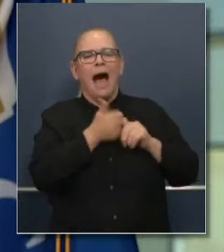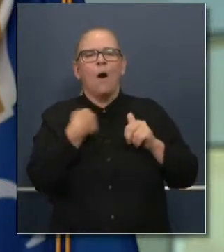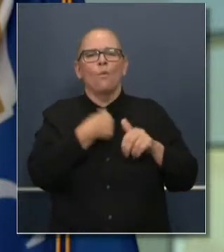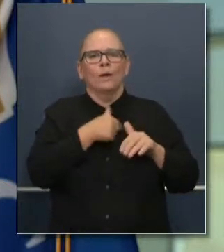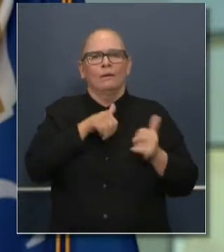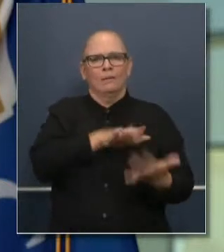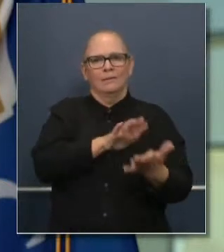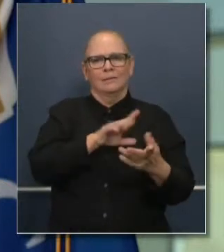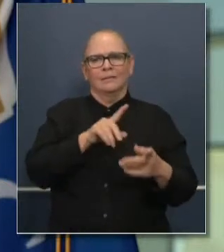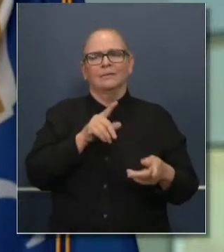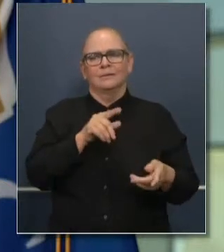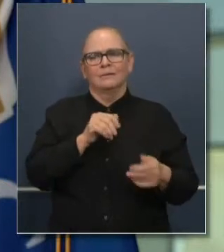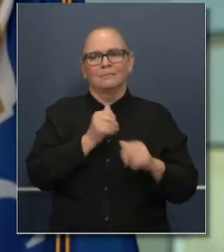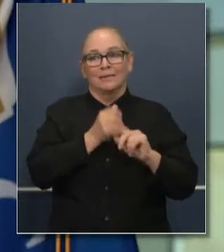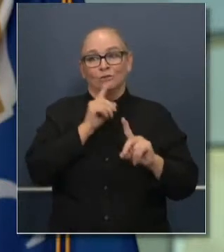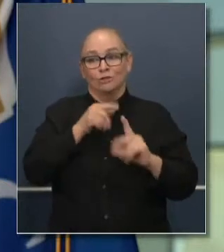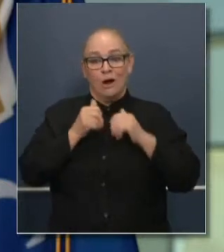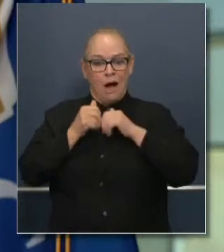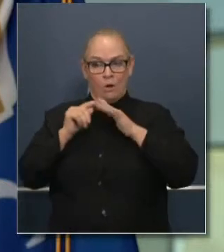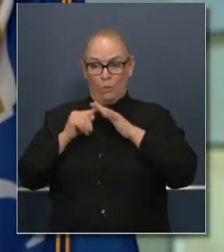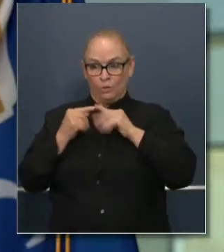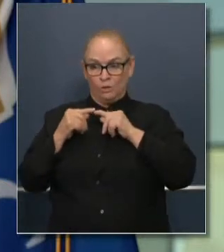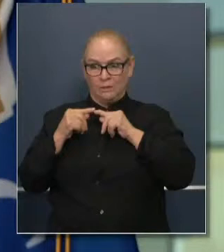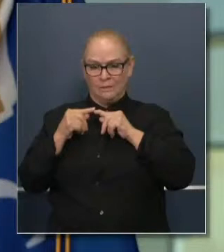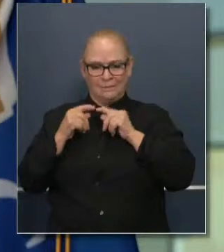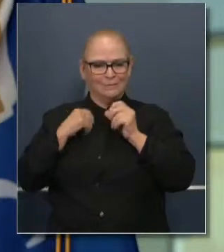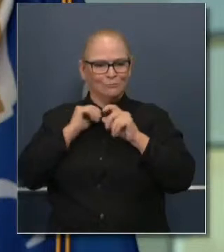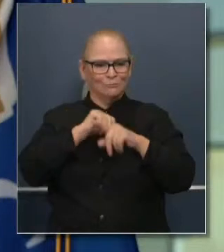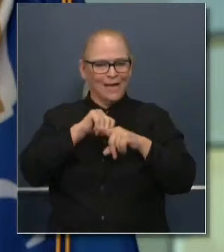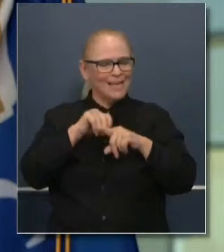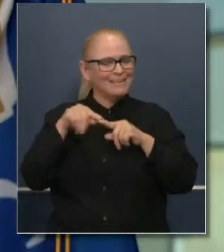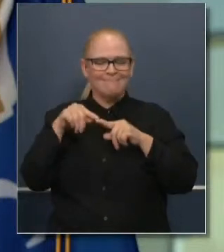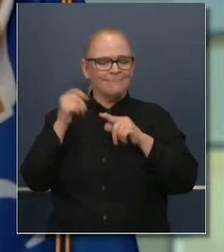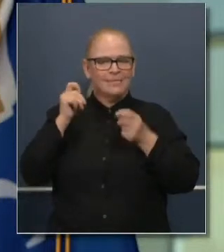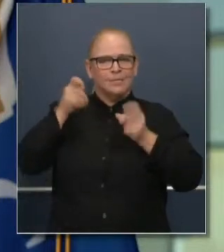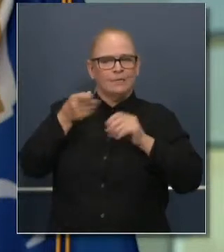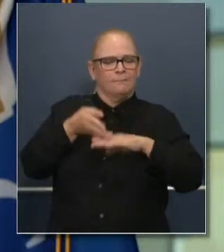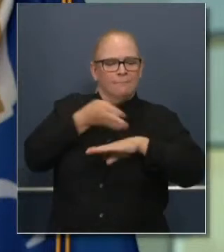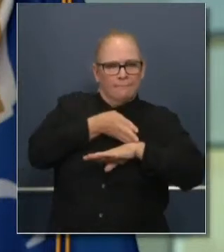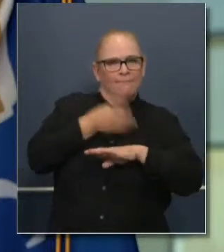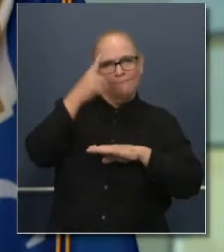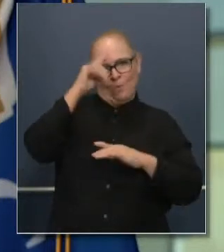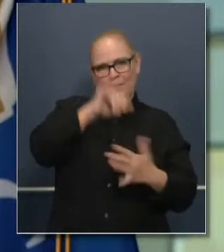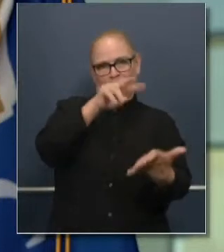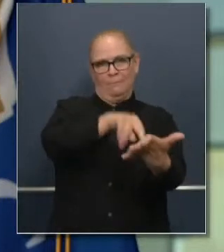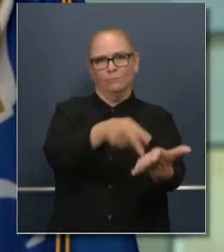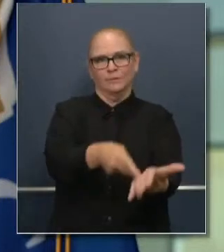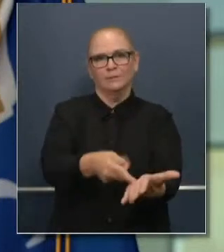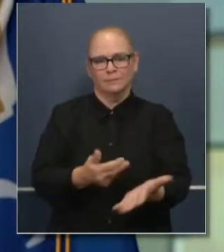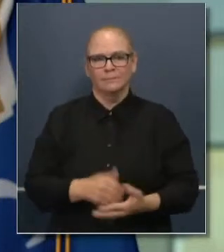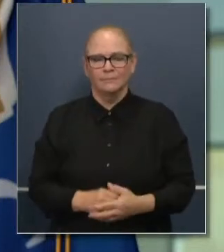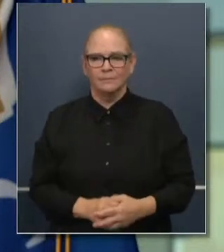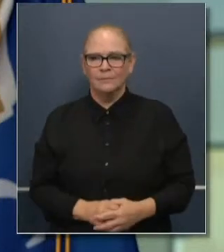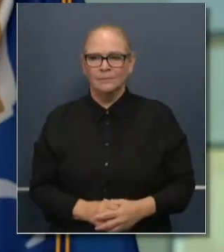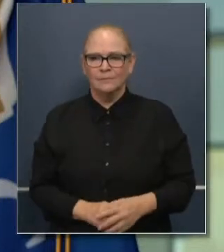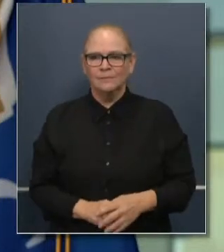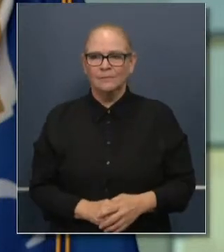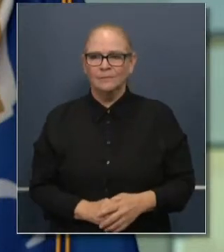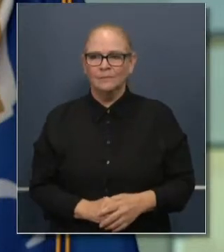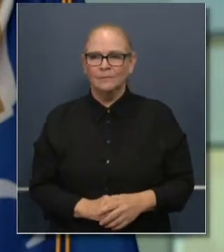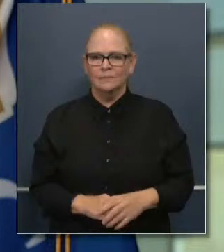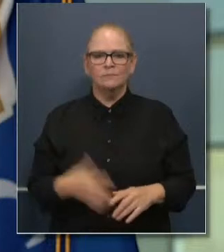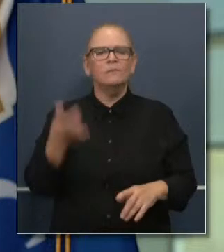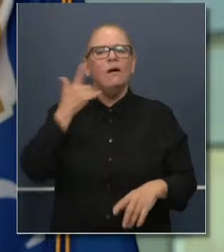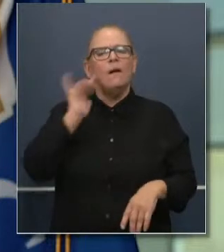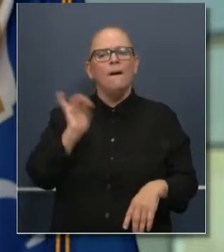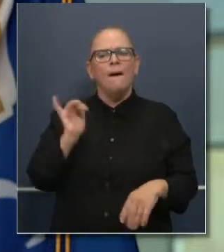some of our original strategies related to contact tracing, including, by the way, making available contact tracers. And